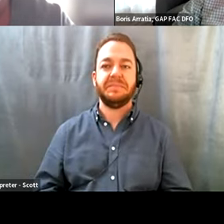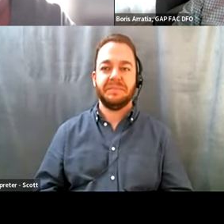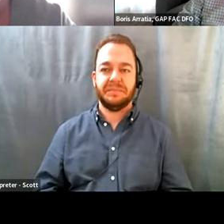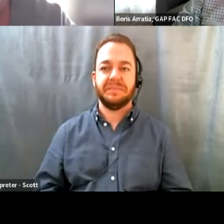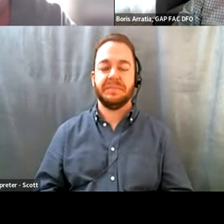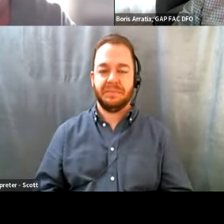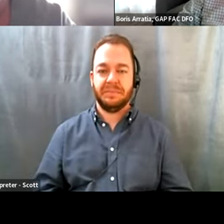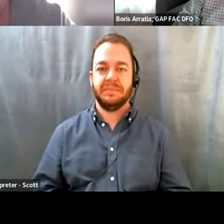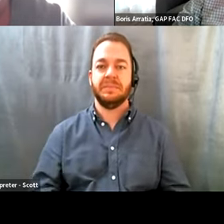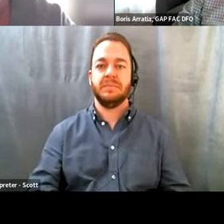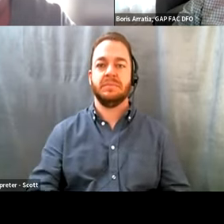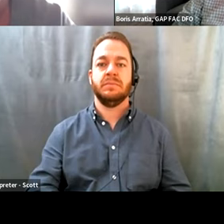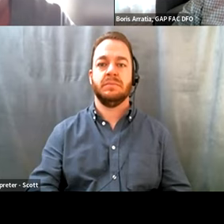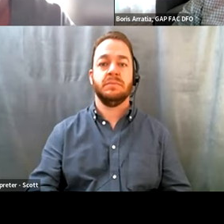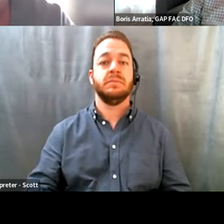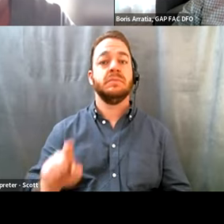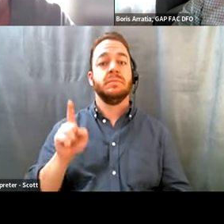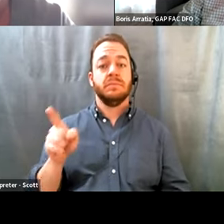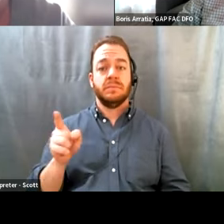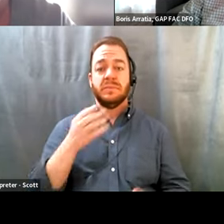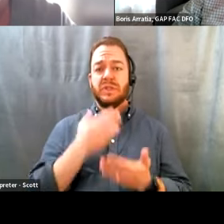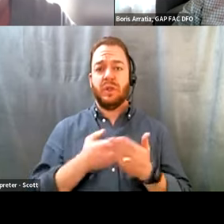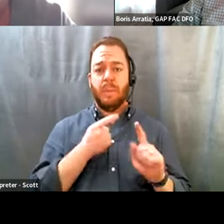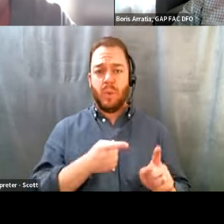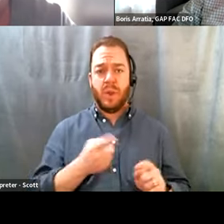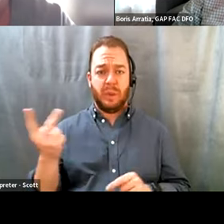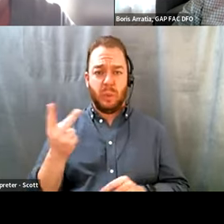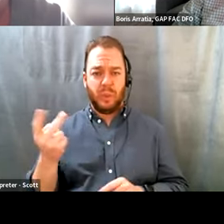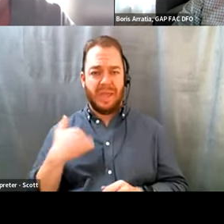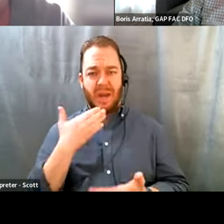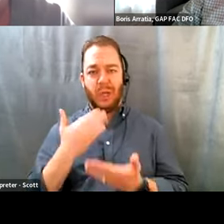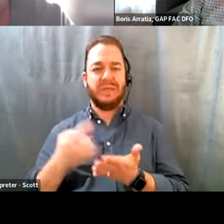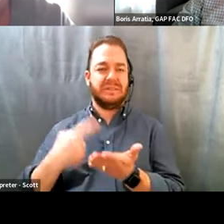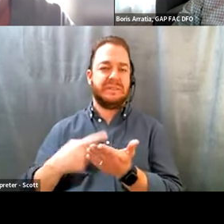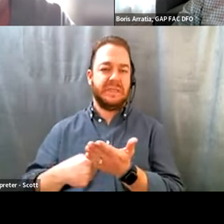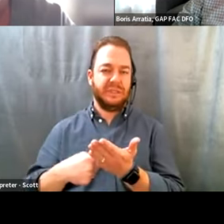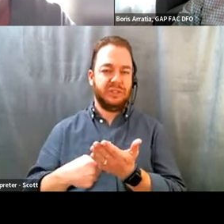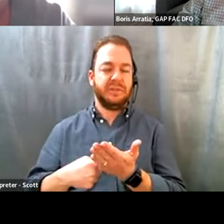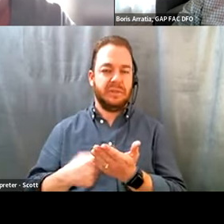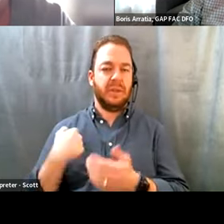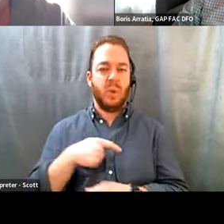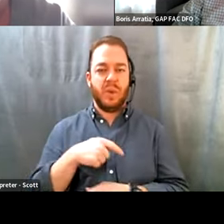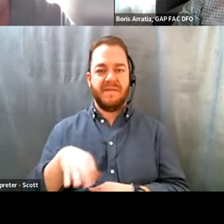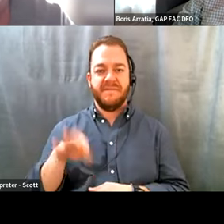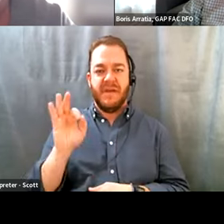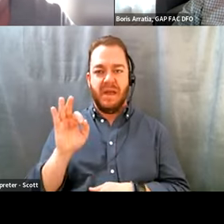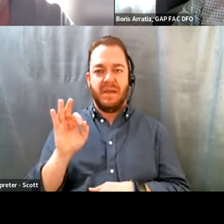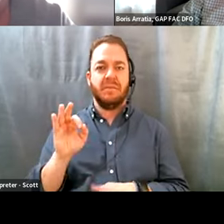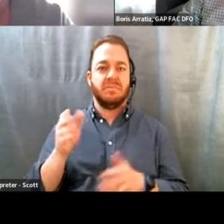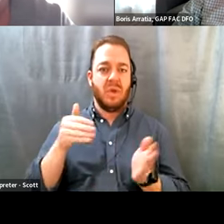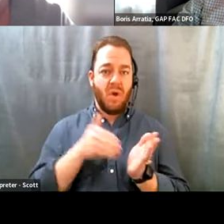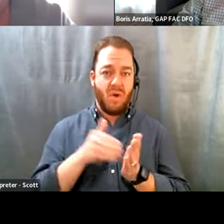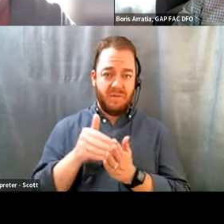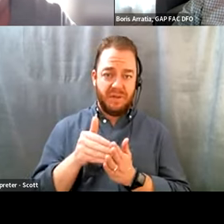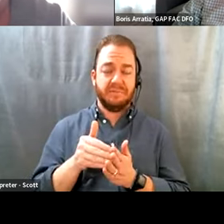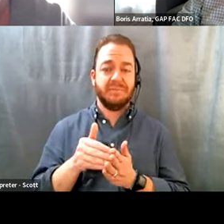John, you bring up a good point though, and you and I had a pretty lengthy discussion about this. And we find this in a lot of our